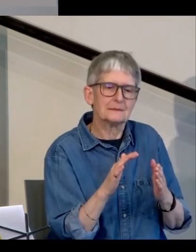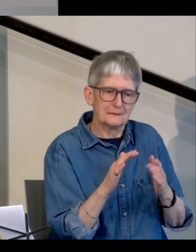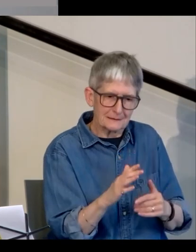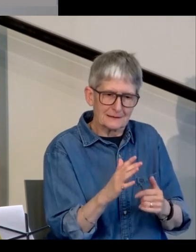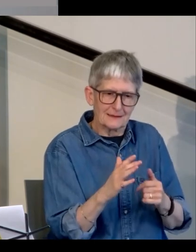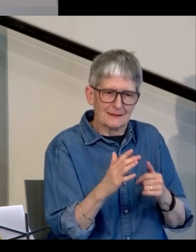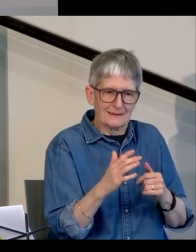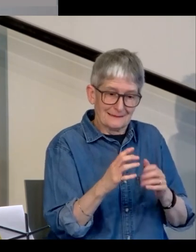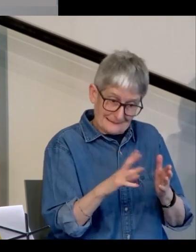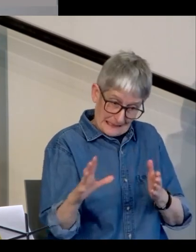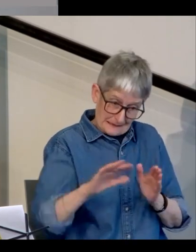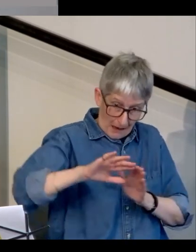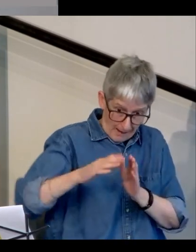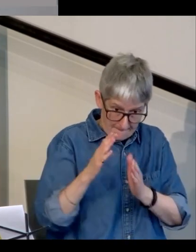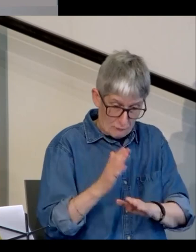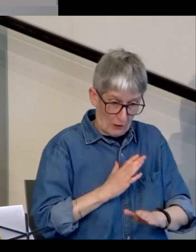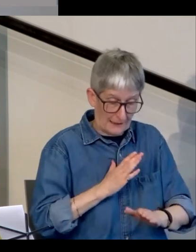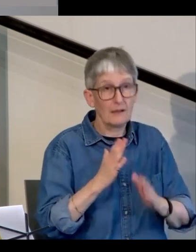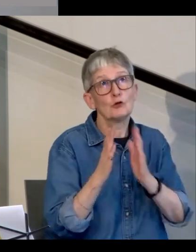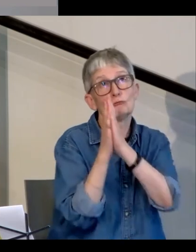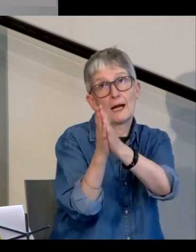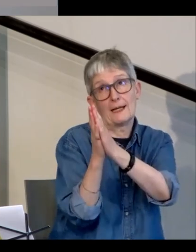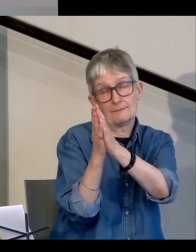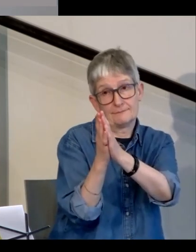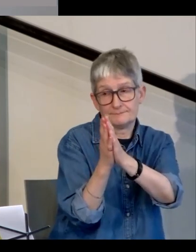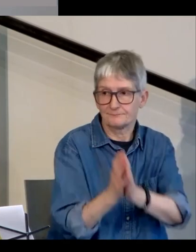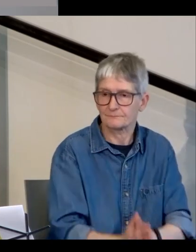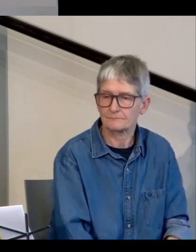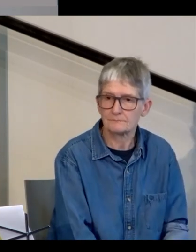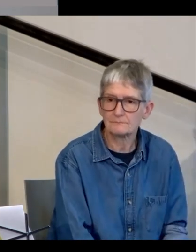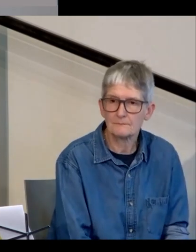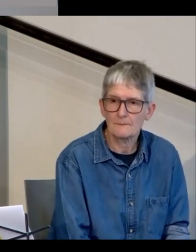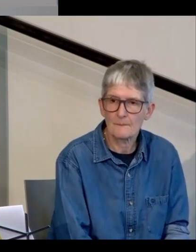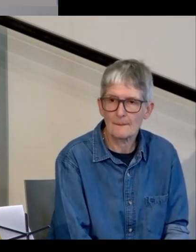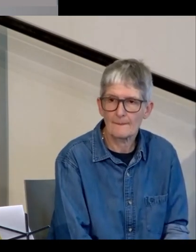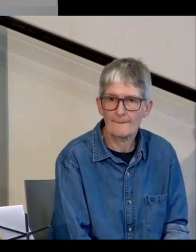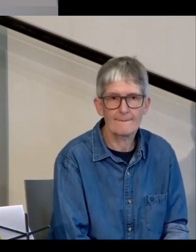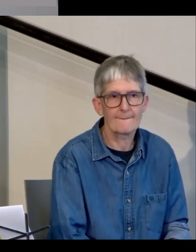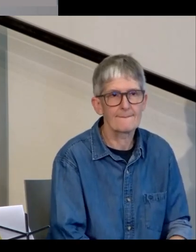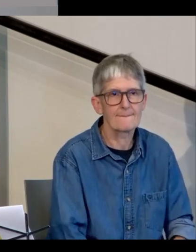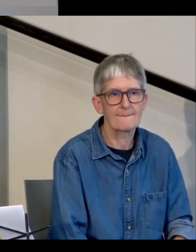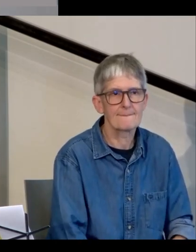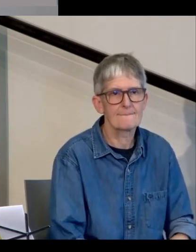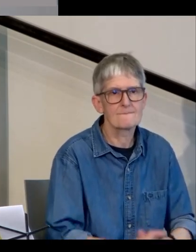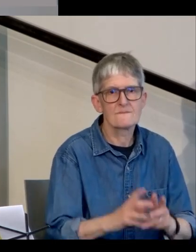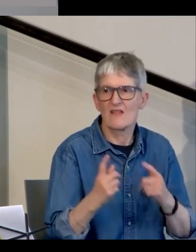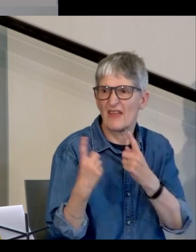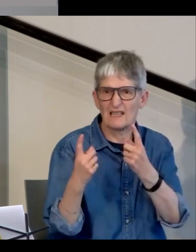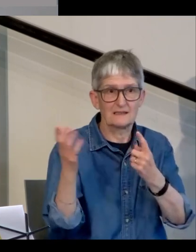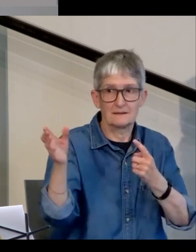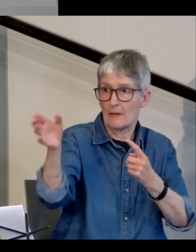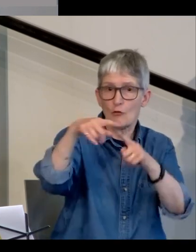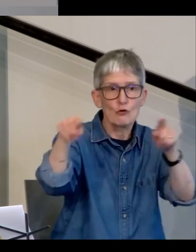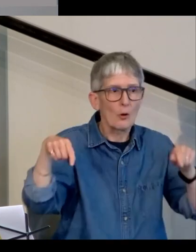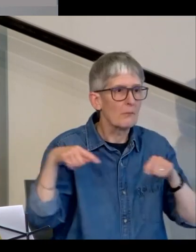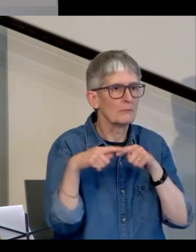sacrificially set time aside to give to Father God? There'll be different stations and materials in the room which